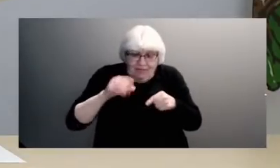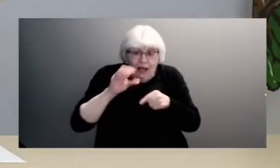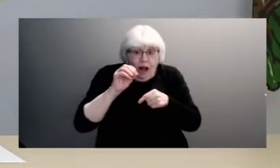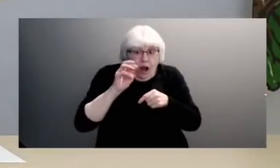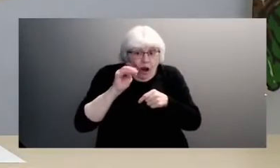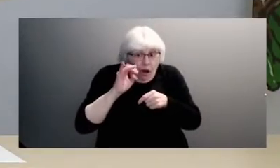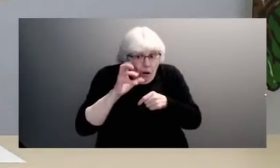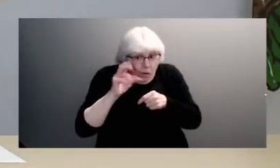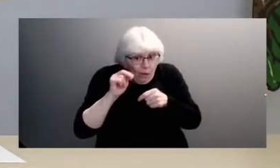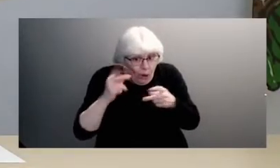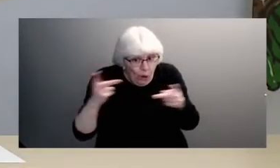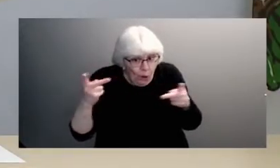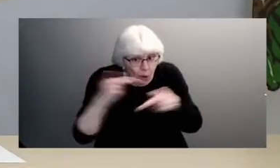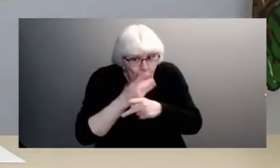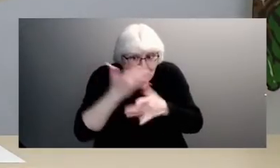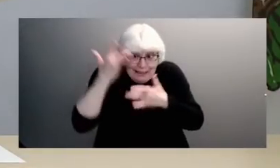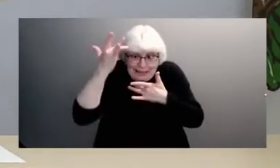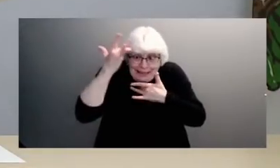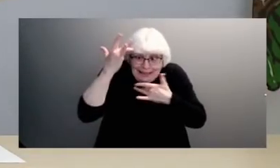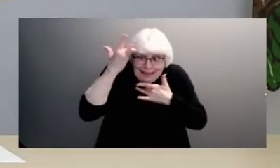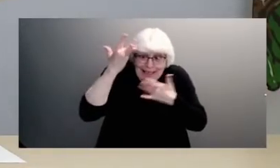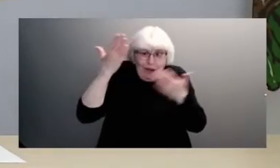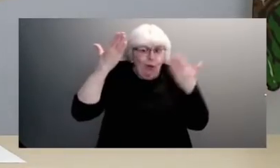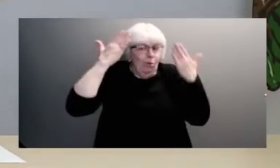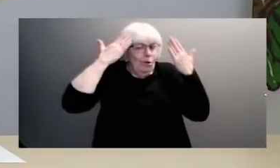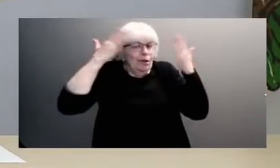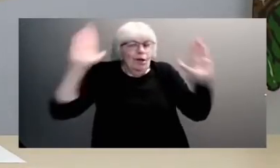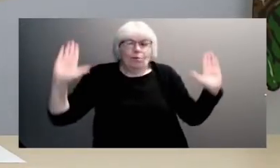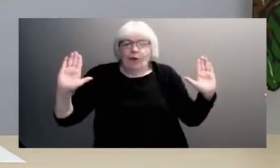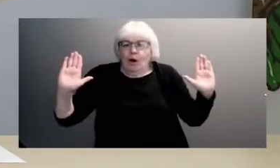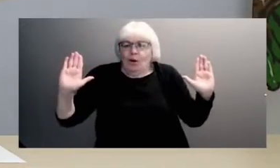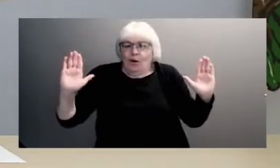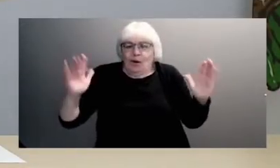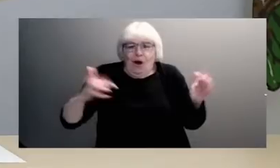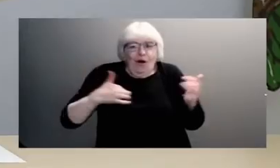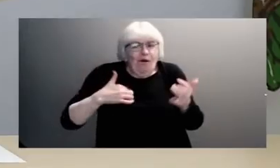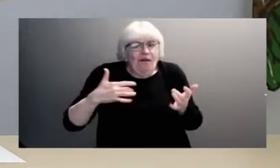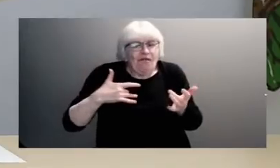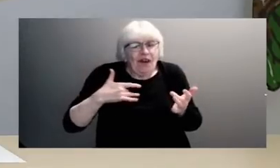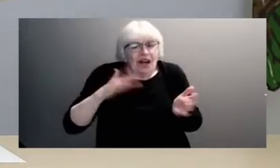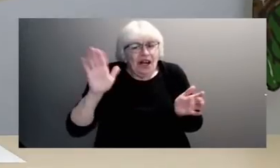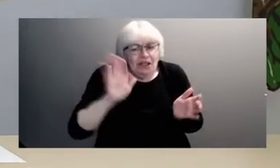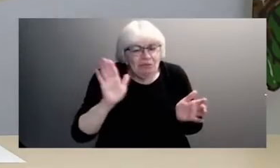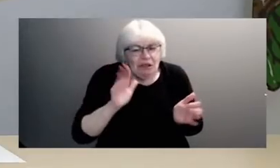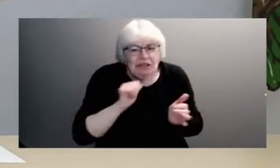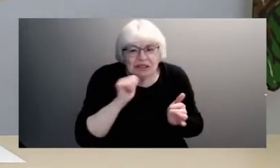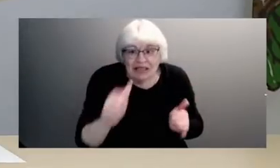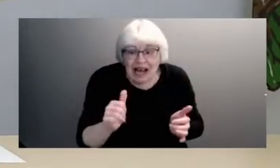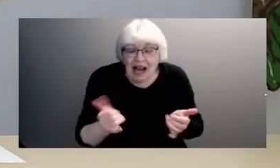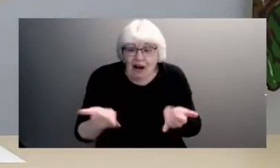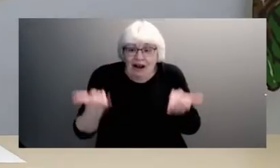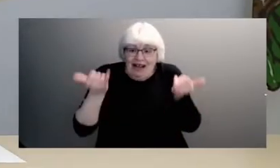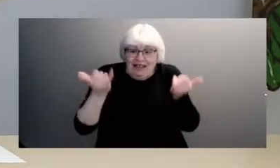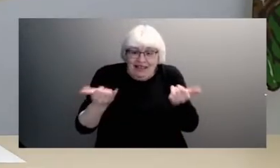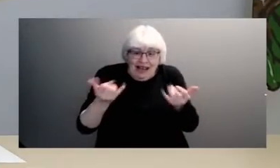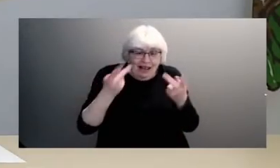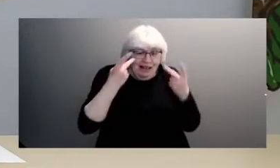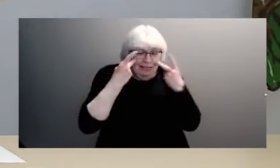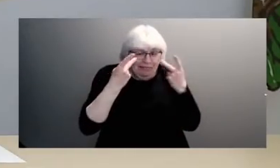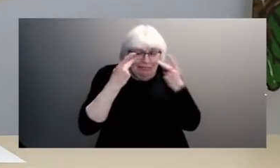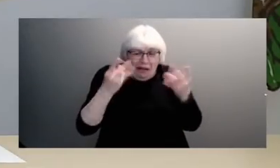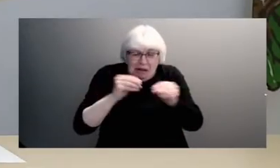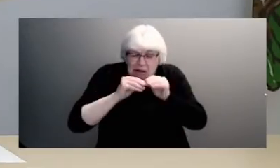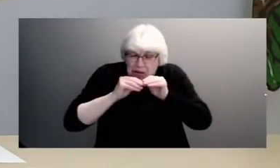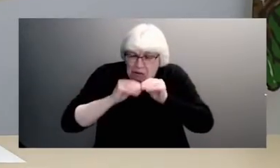illness, but because of the speed of transmission, we know there will be more cases with this variant. A larger number of people